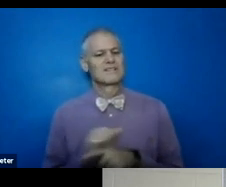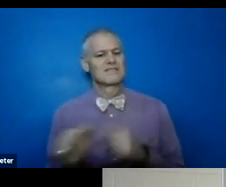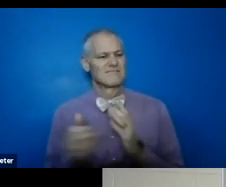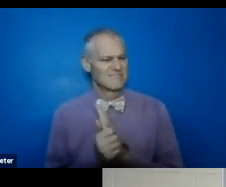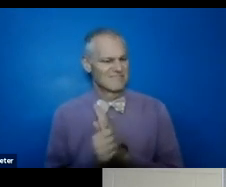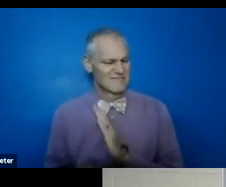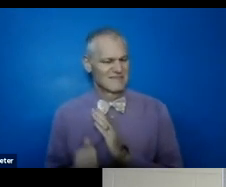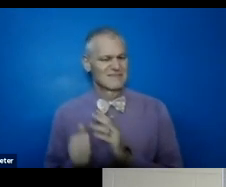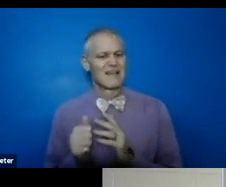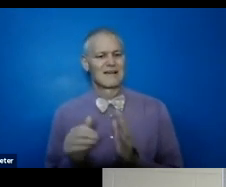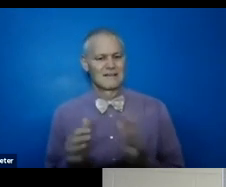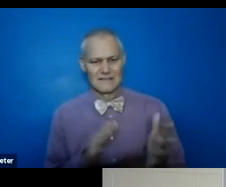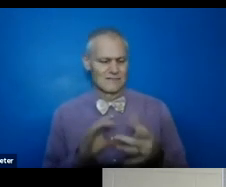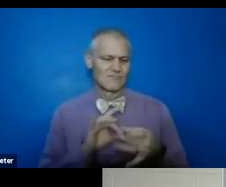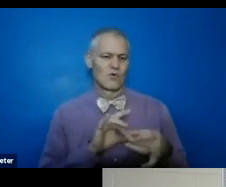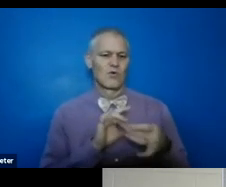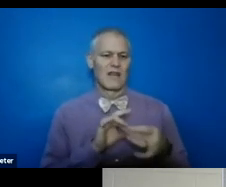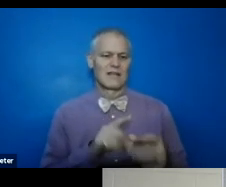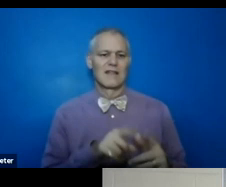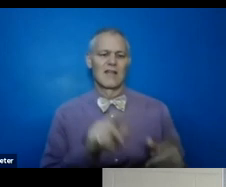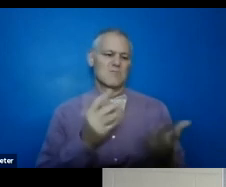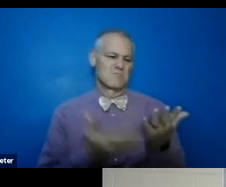navigate relationships that could be toxic.